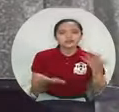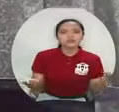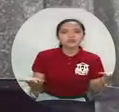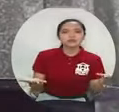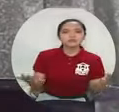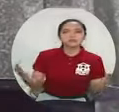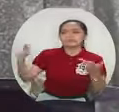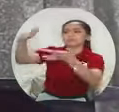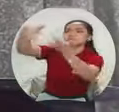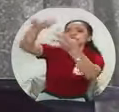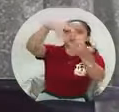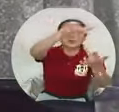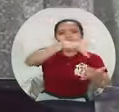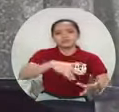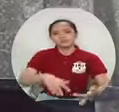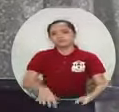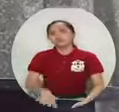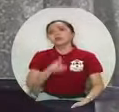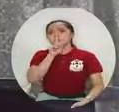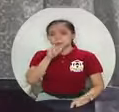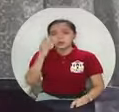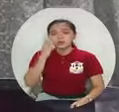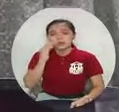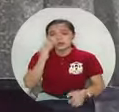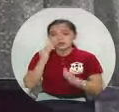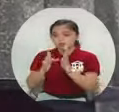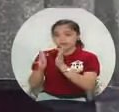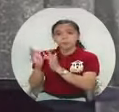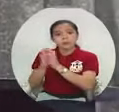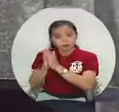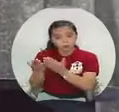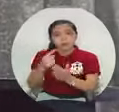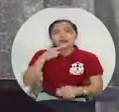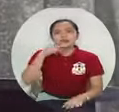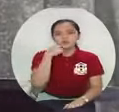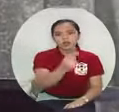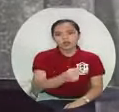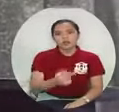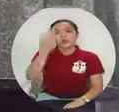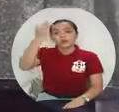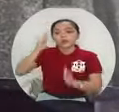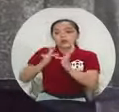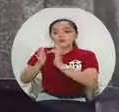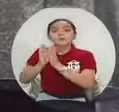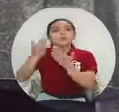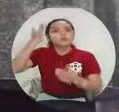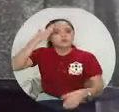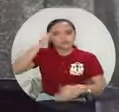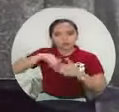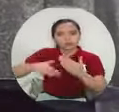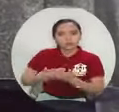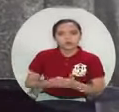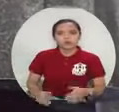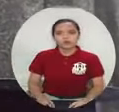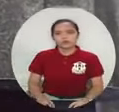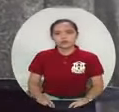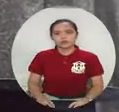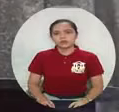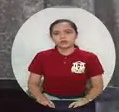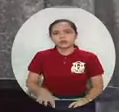Ibantayan niya ni. Kag nahimo niya, naabot niya ni tanan because he was committed. It